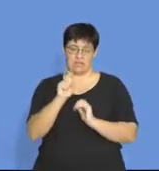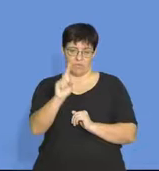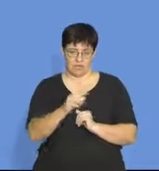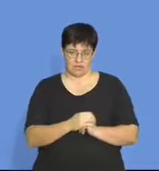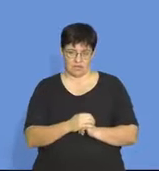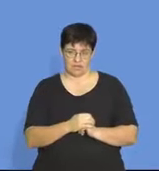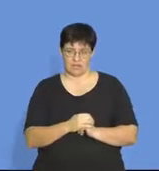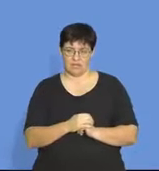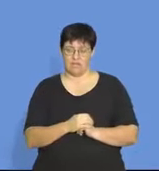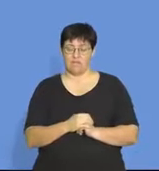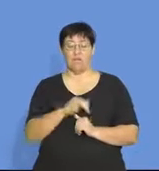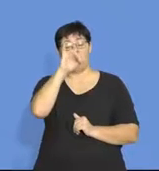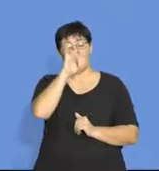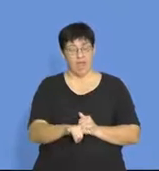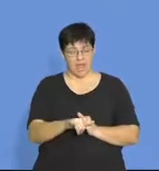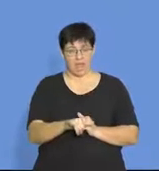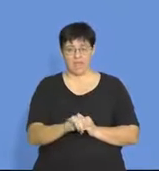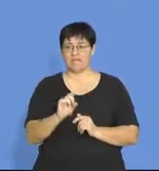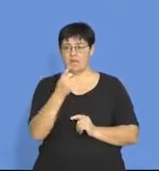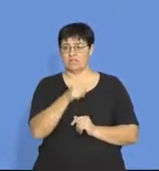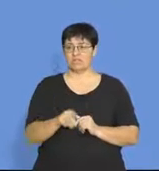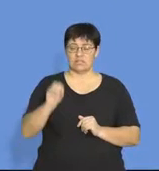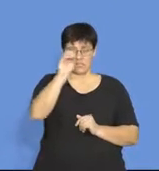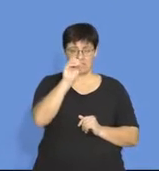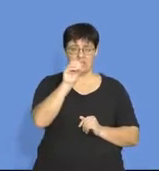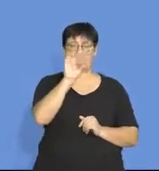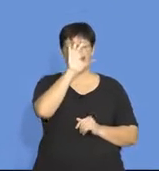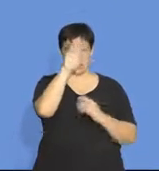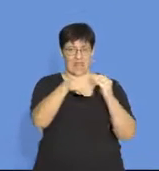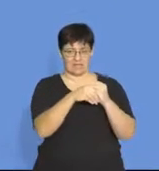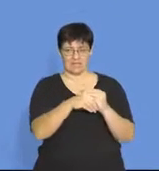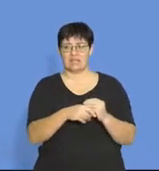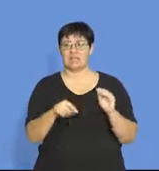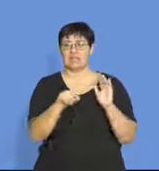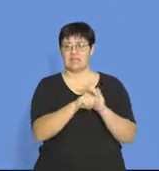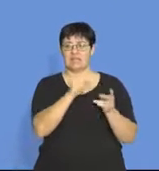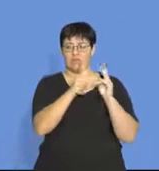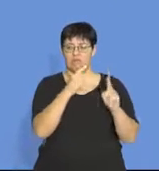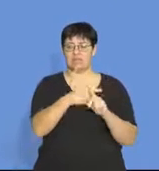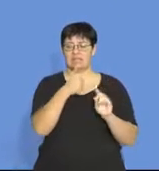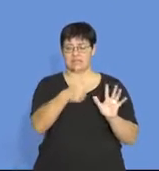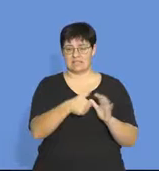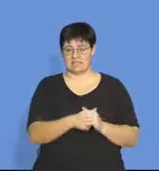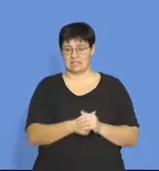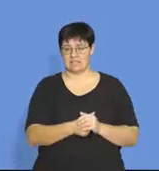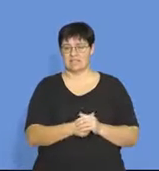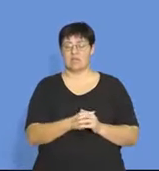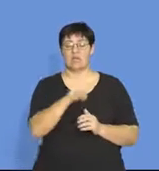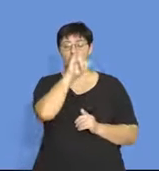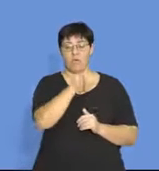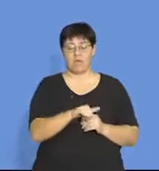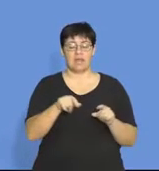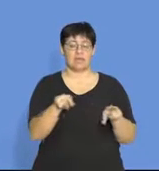equal to negative 1. For the y value, the first one, if I multiply by 3, there is negative 12 plus